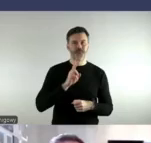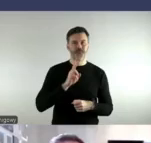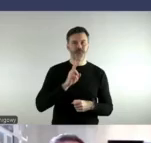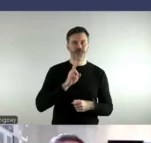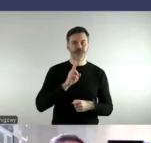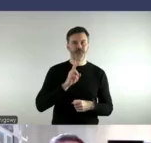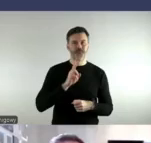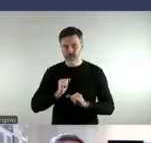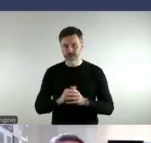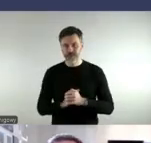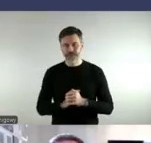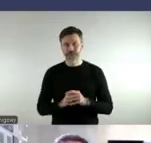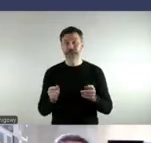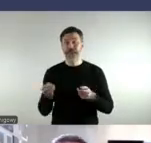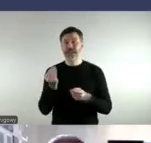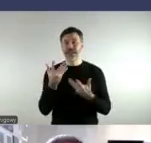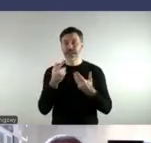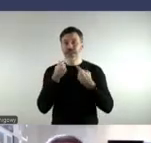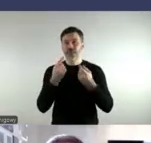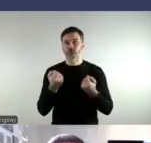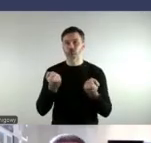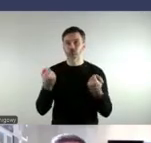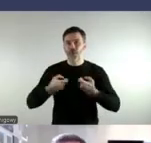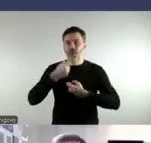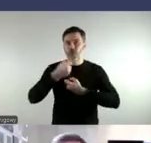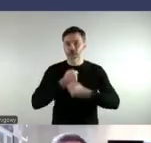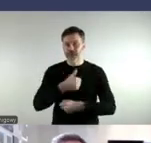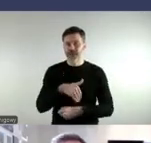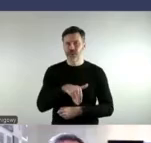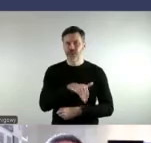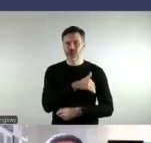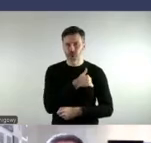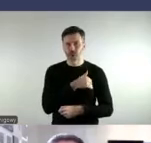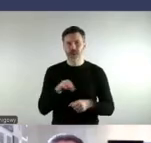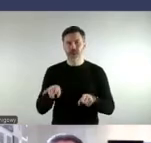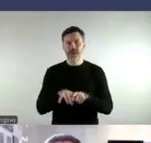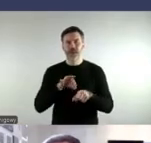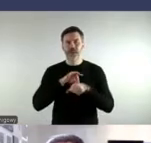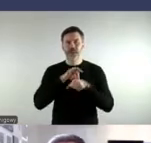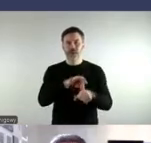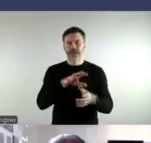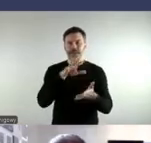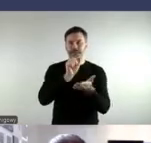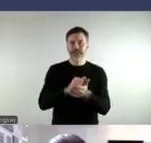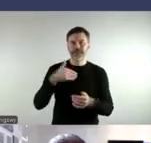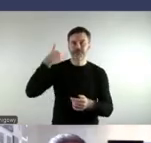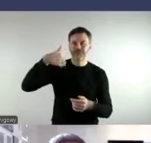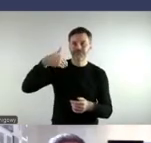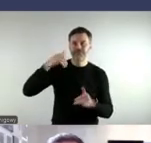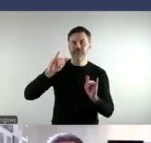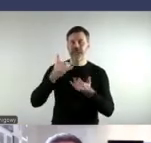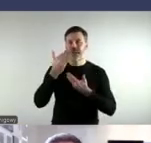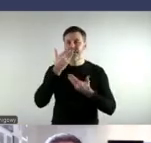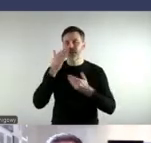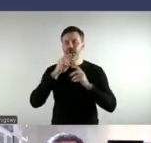with military events, but I also want to mention this great collaboration with our schools,